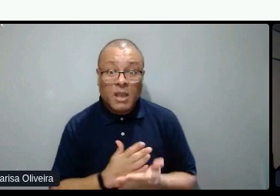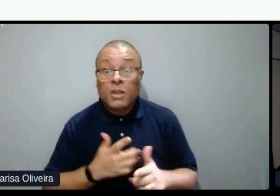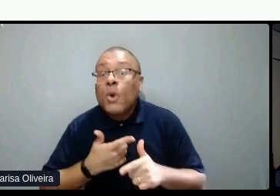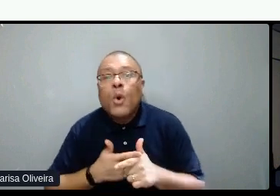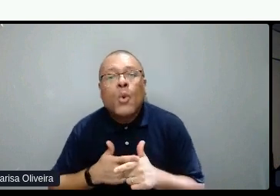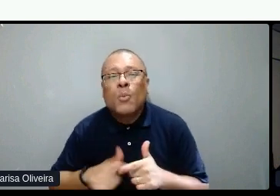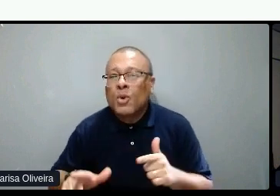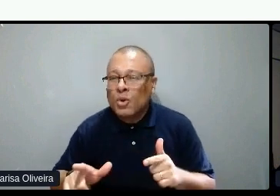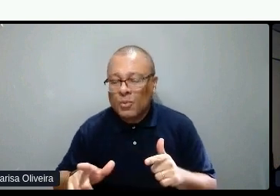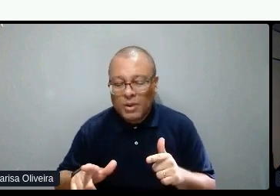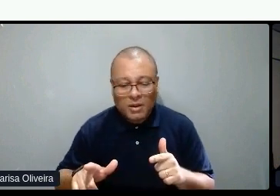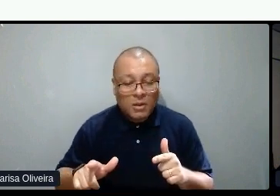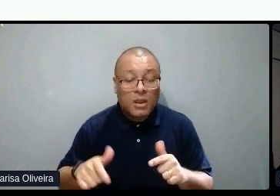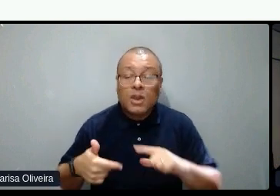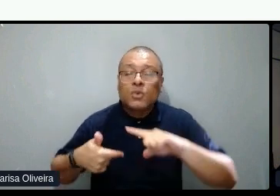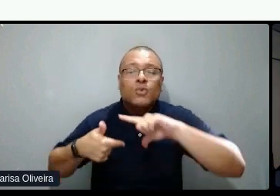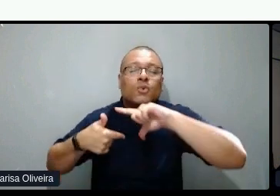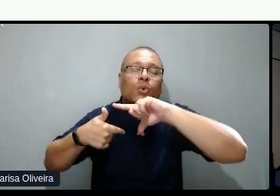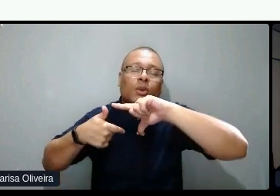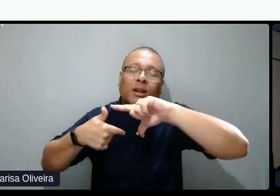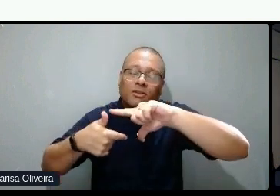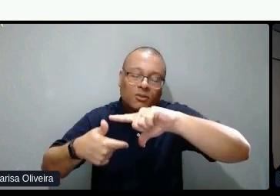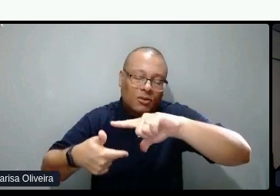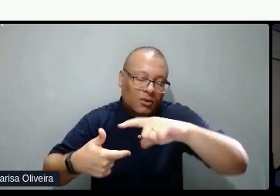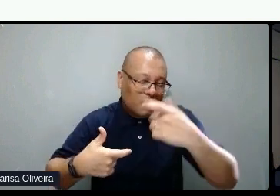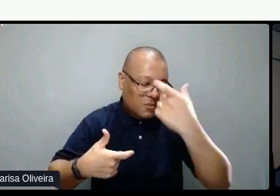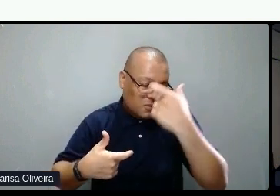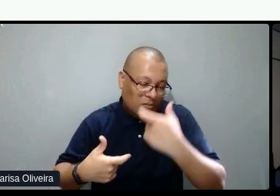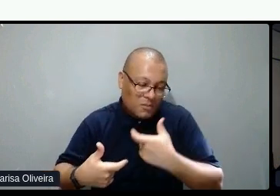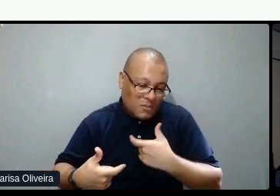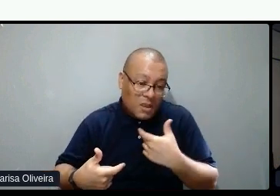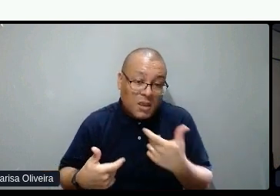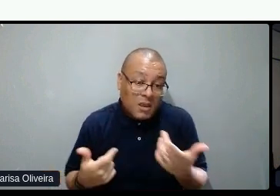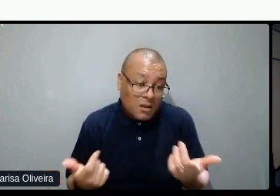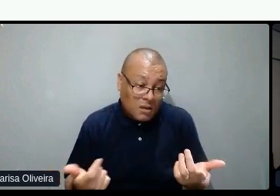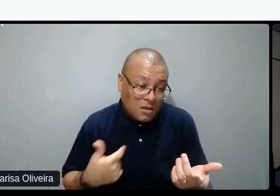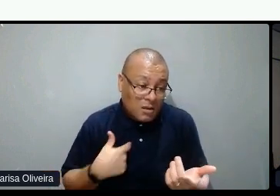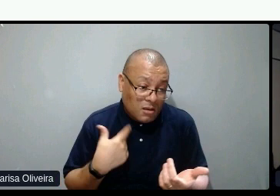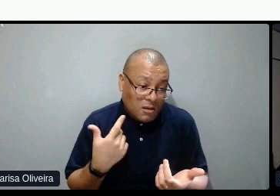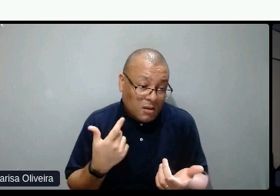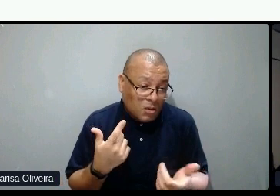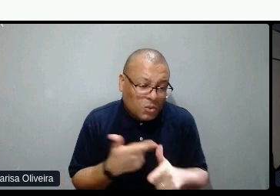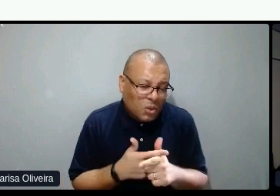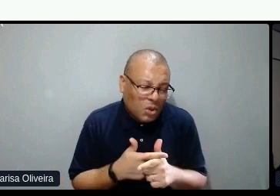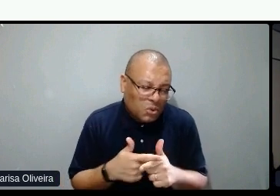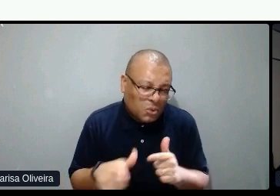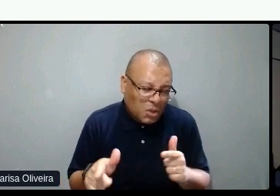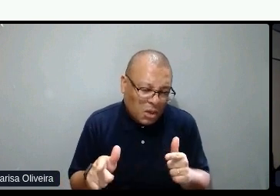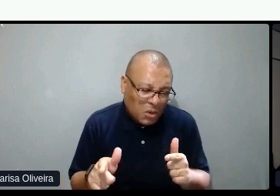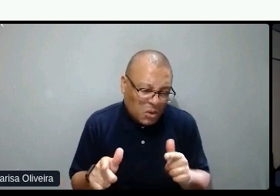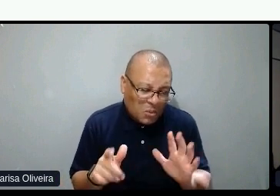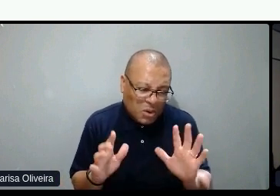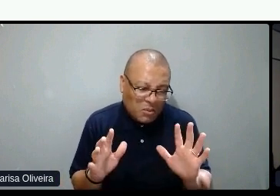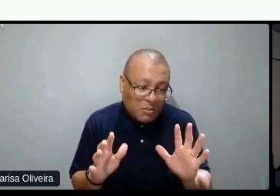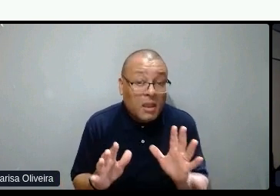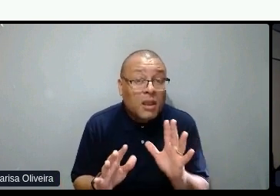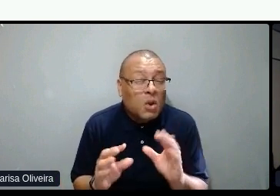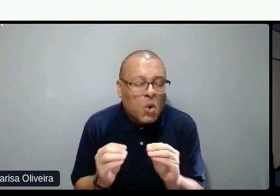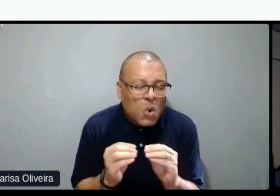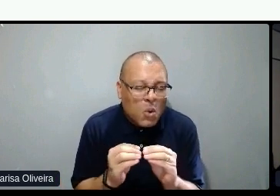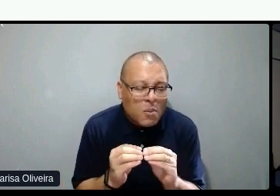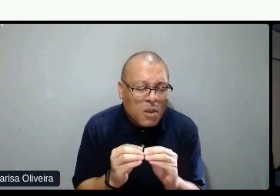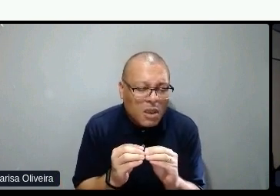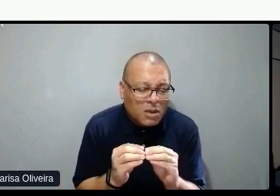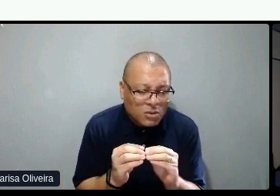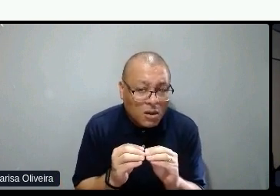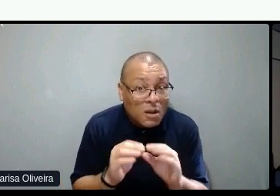because I am not a traditional Nordic person. I do like to hug, I do kiss on the cheek. But it's an example of just the small things that